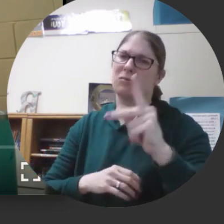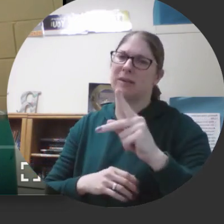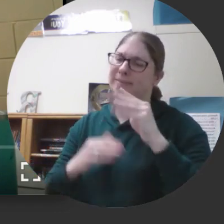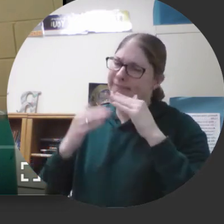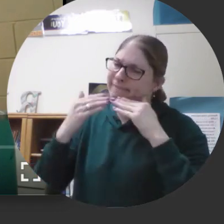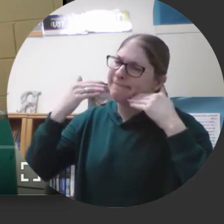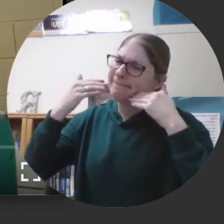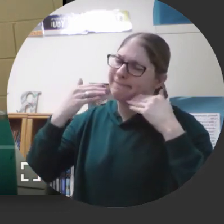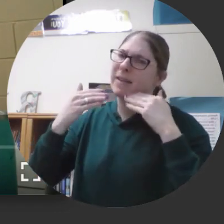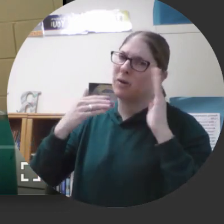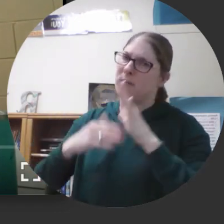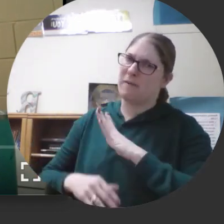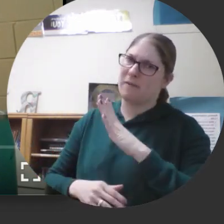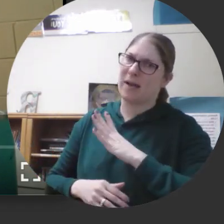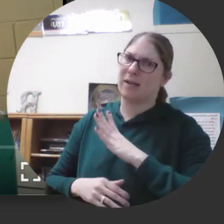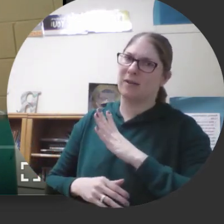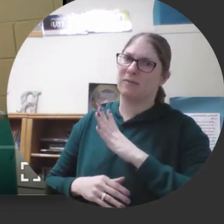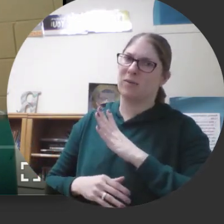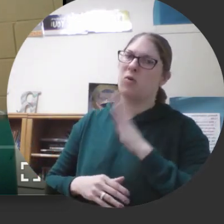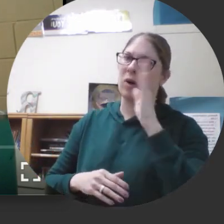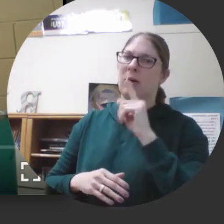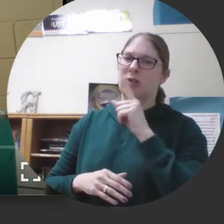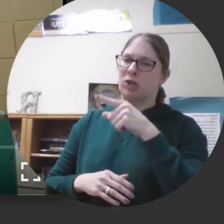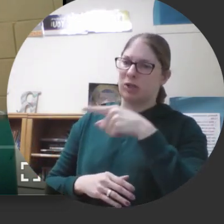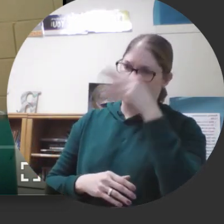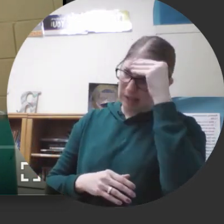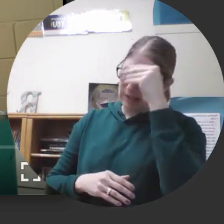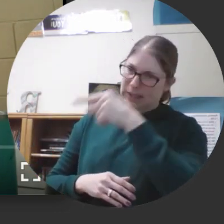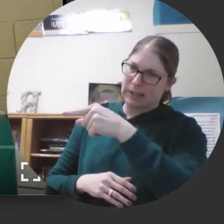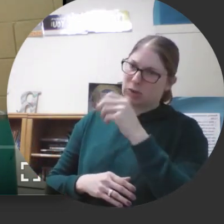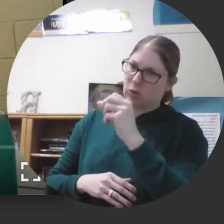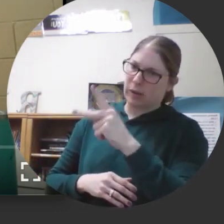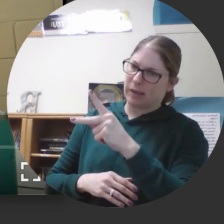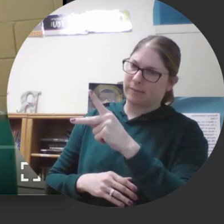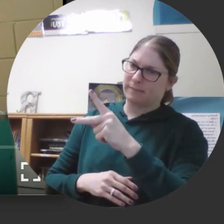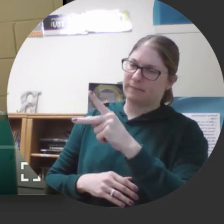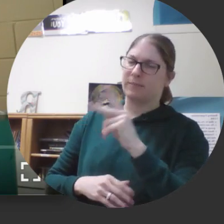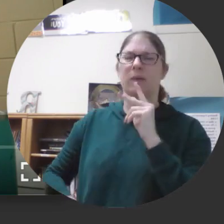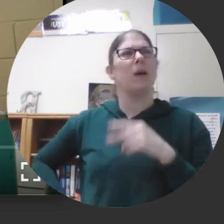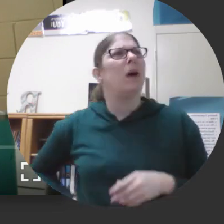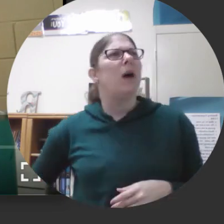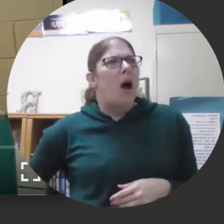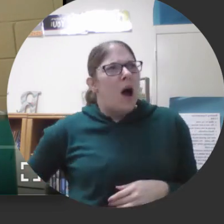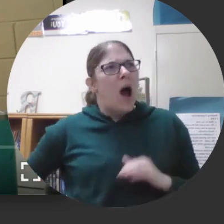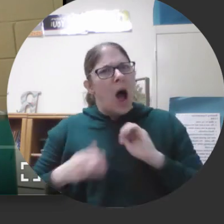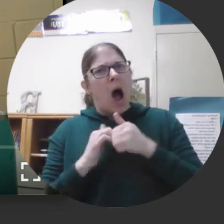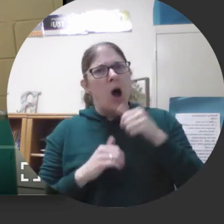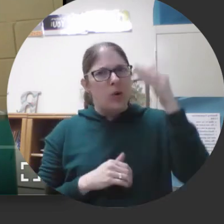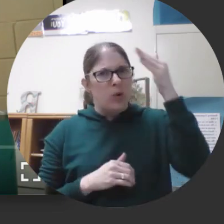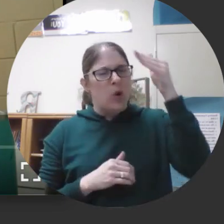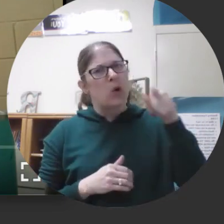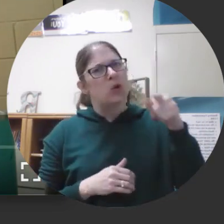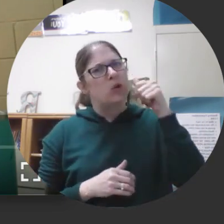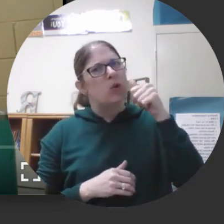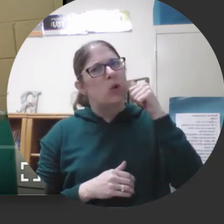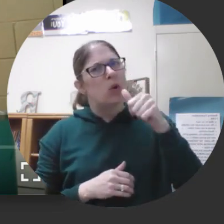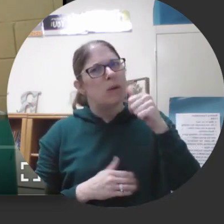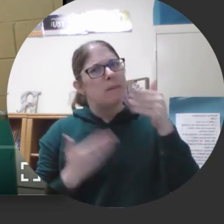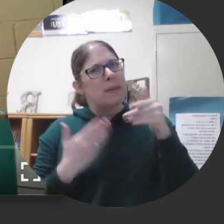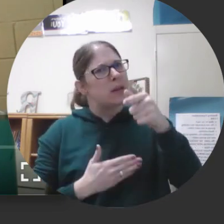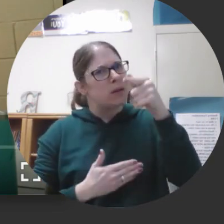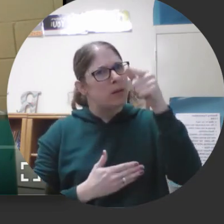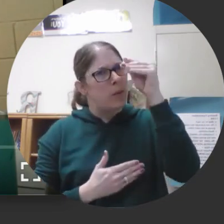right." "How do you know it's a he?" said Kirsty. "It might be a she." "That's true," said Grumble. "I don't know how you could